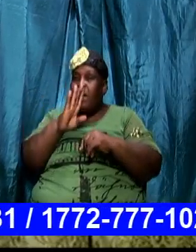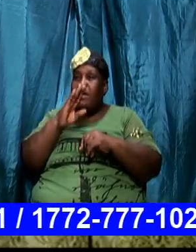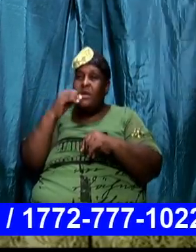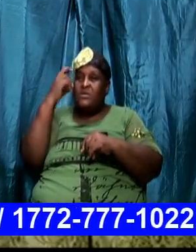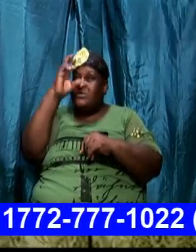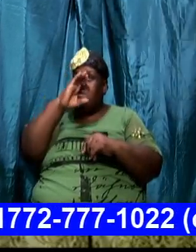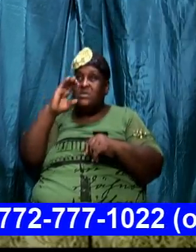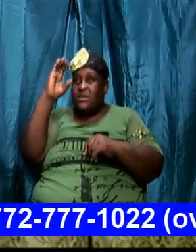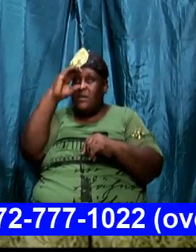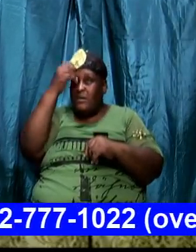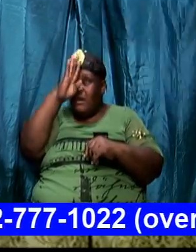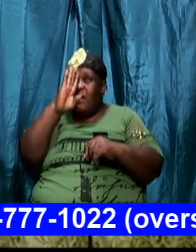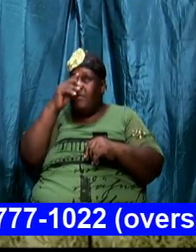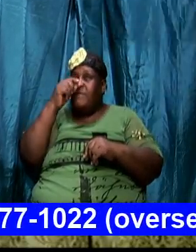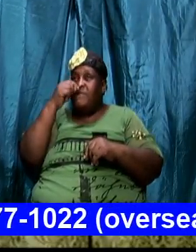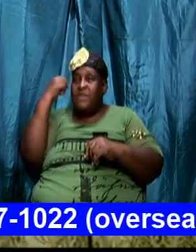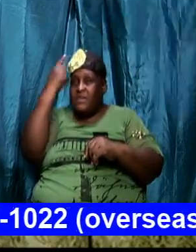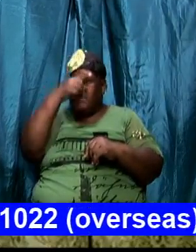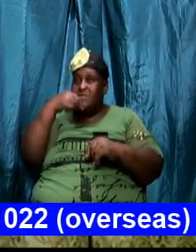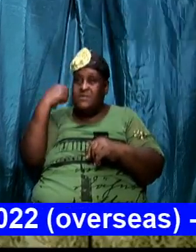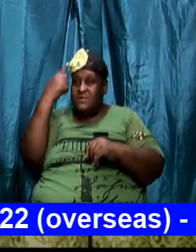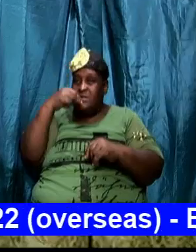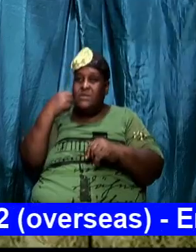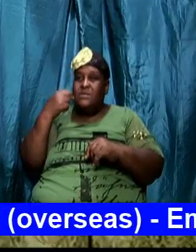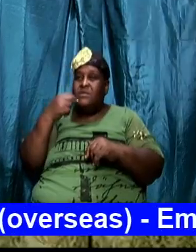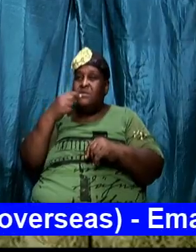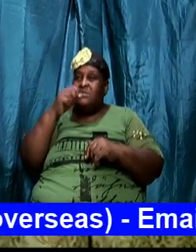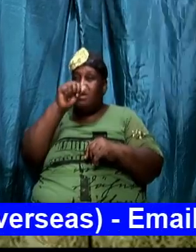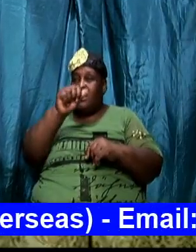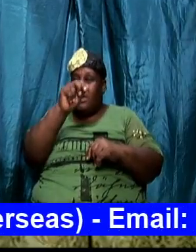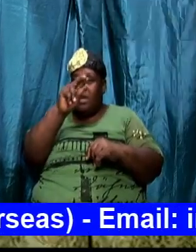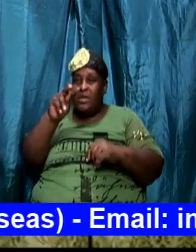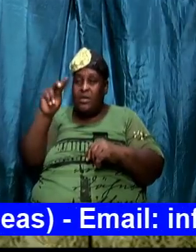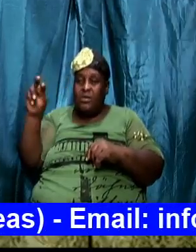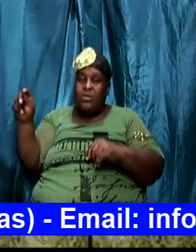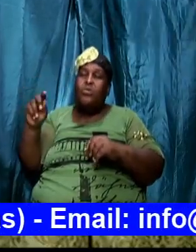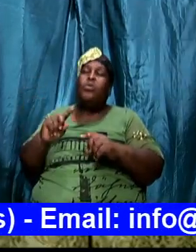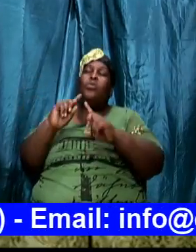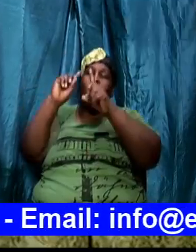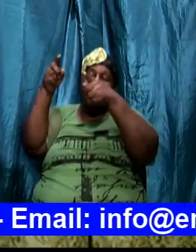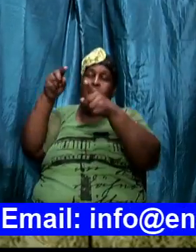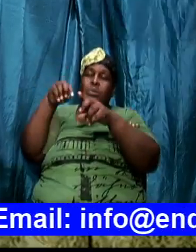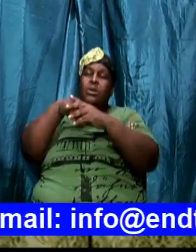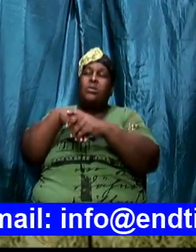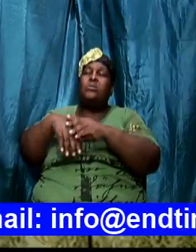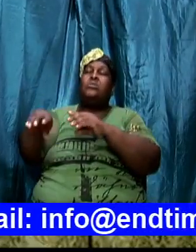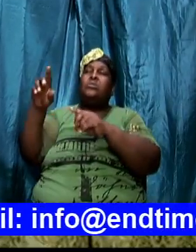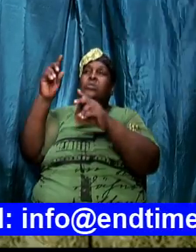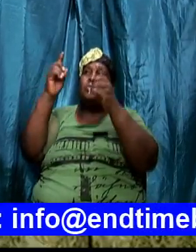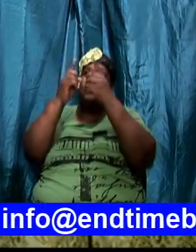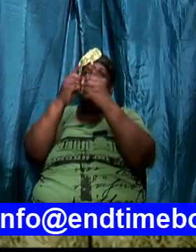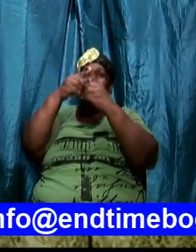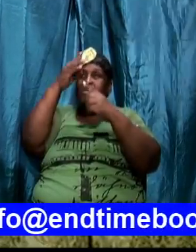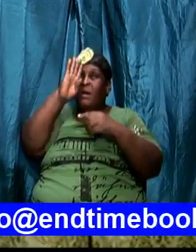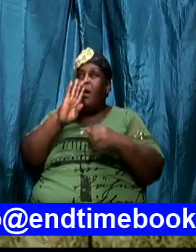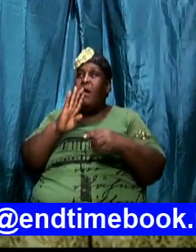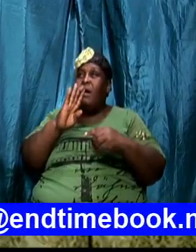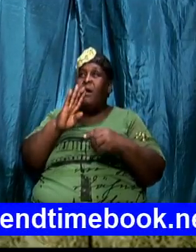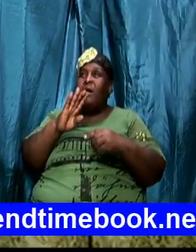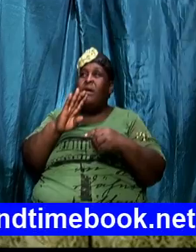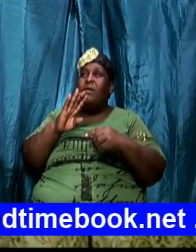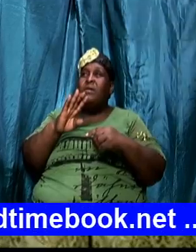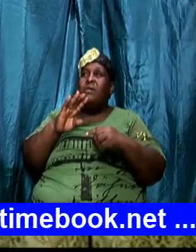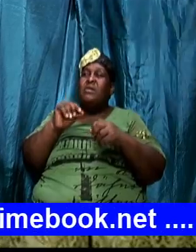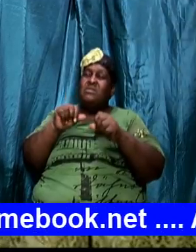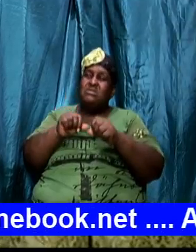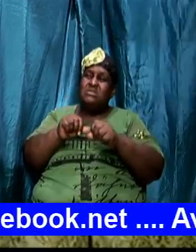I'm going up into the presence of the Lord. I'm going up into the mountain and I'm going to be there for a while. Over 40 days, I'm going to be